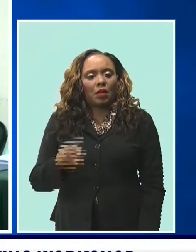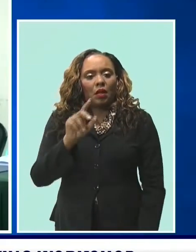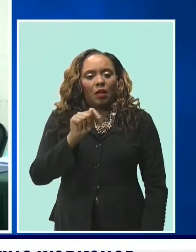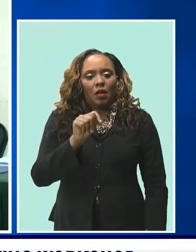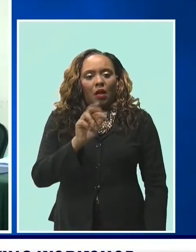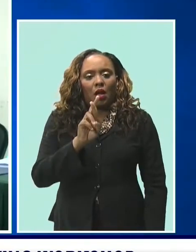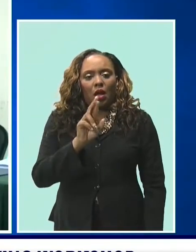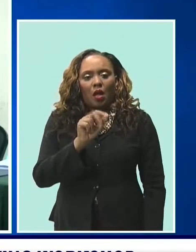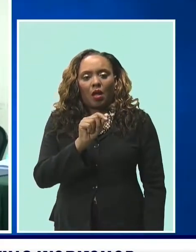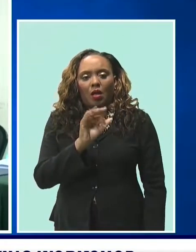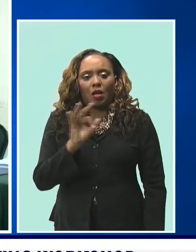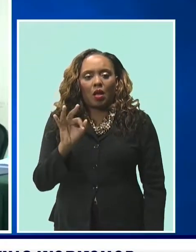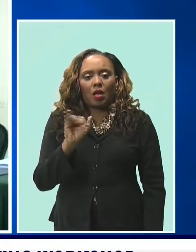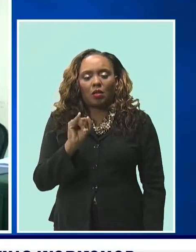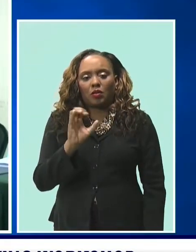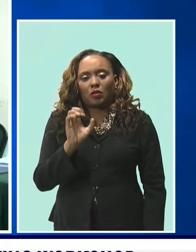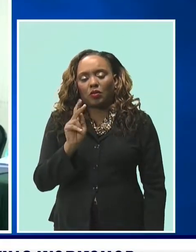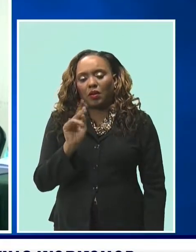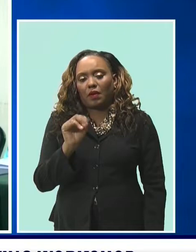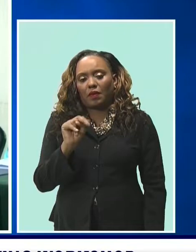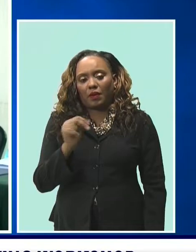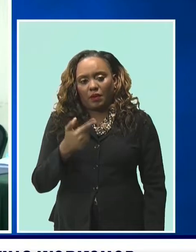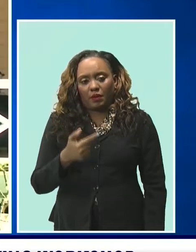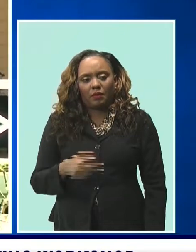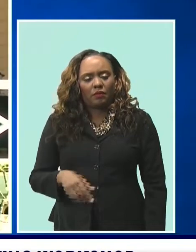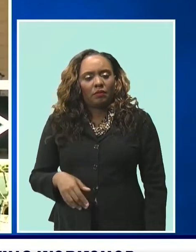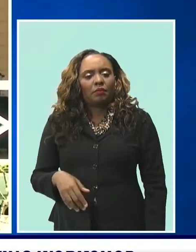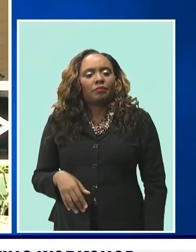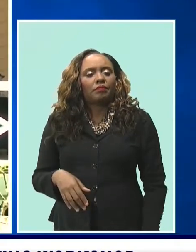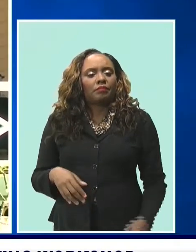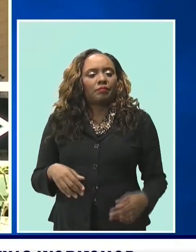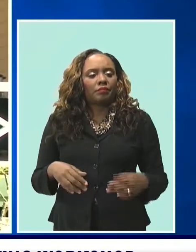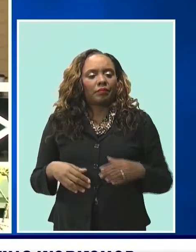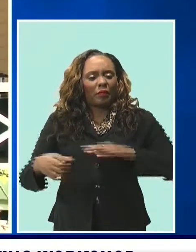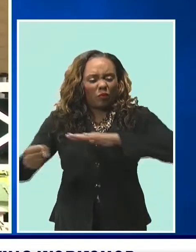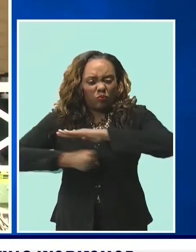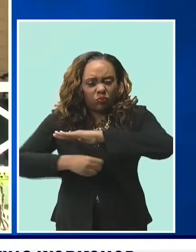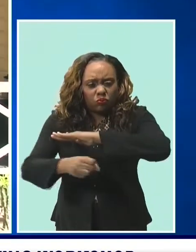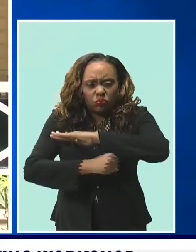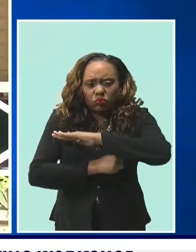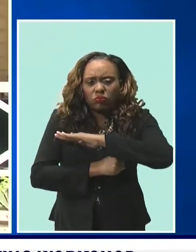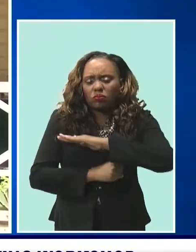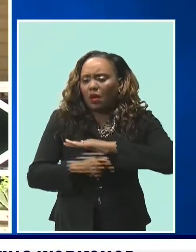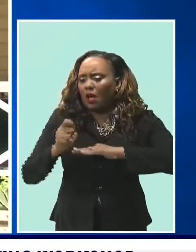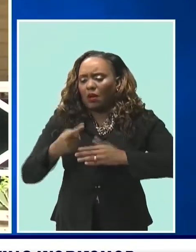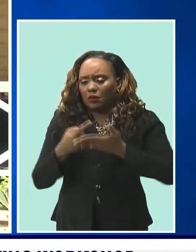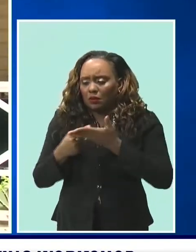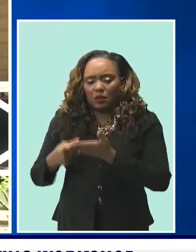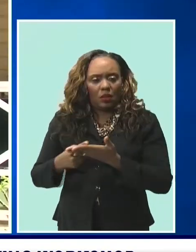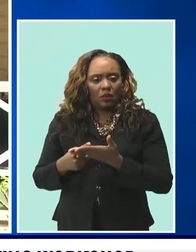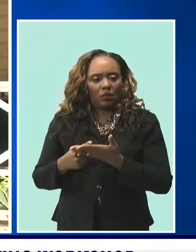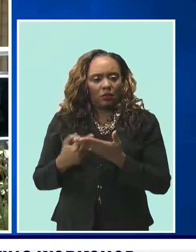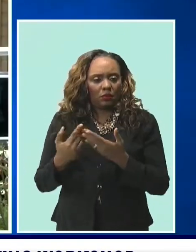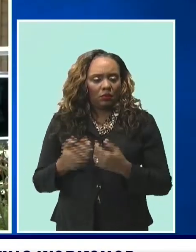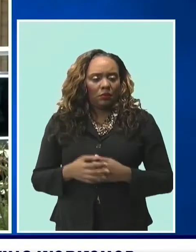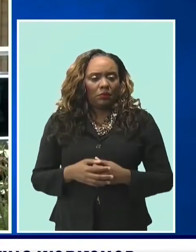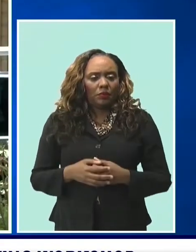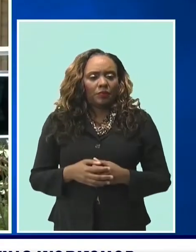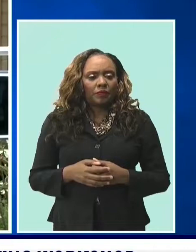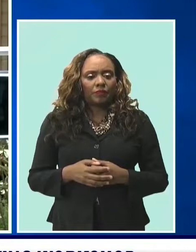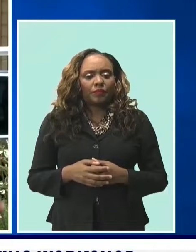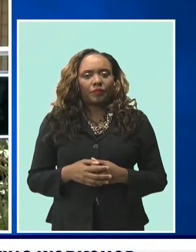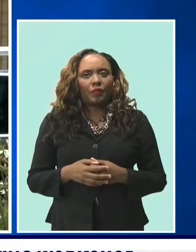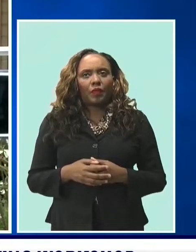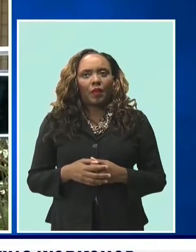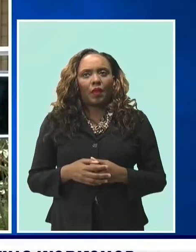Acting Executive Director Michael Jones says human trafficking and smuggling remains scourges that must be addressed. Well,